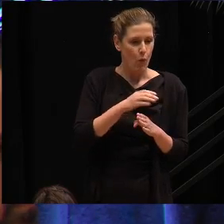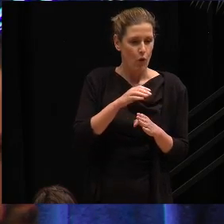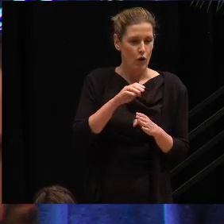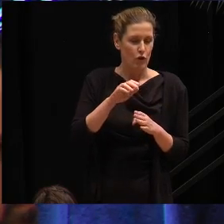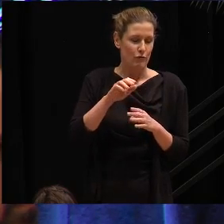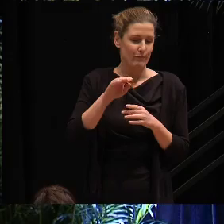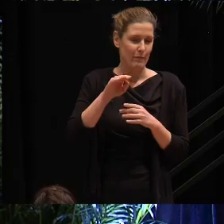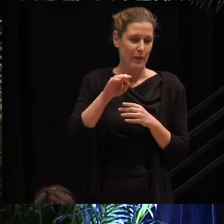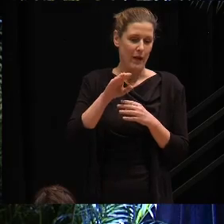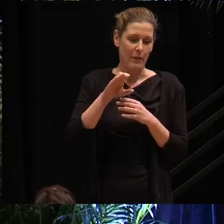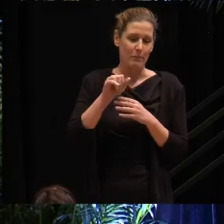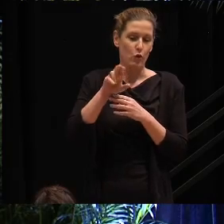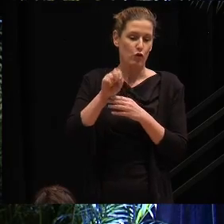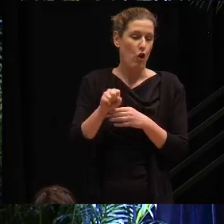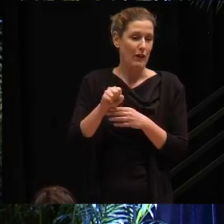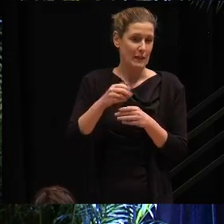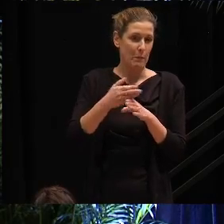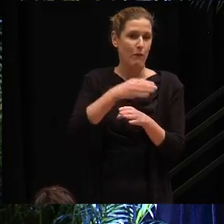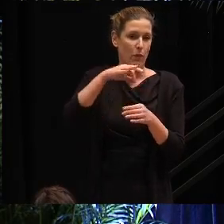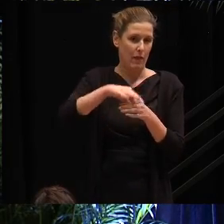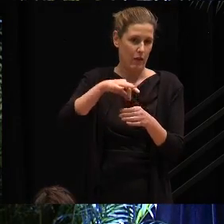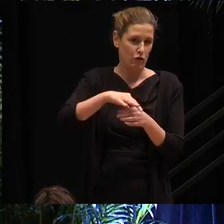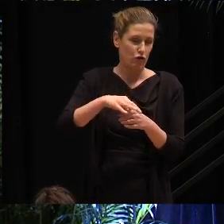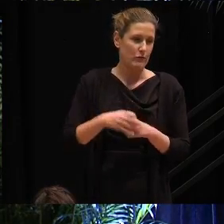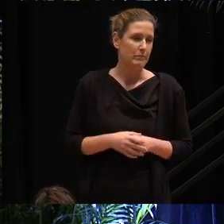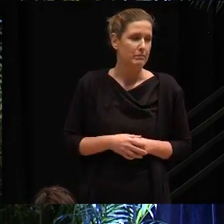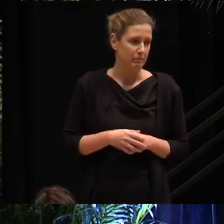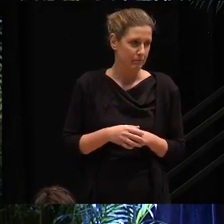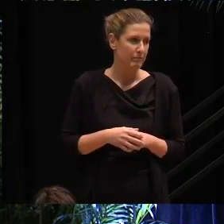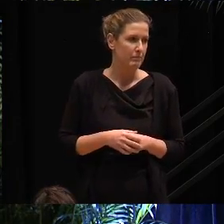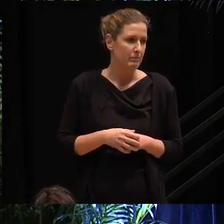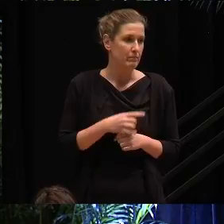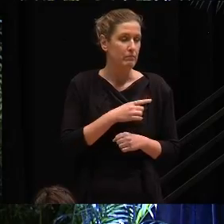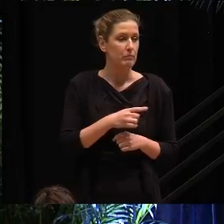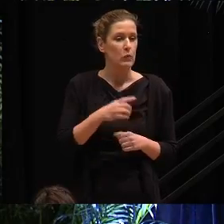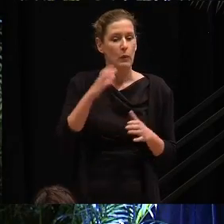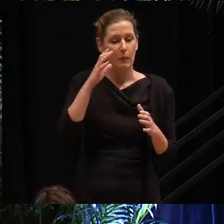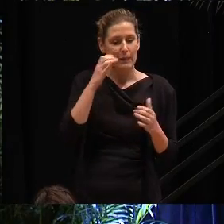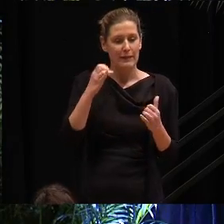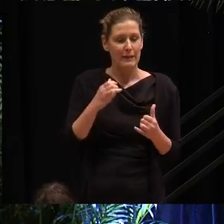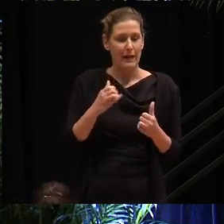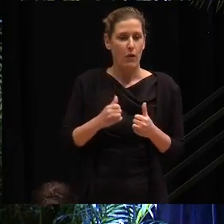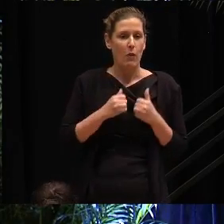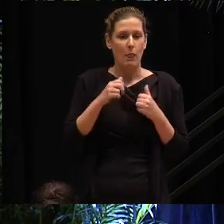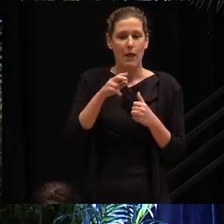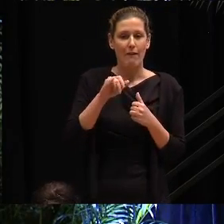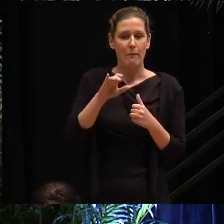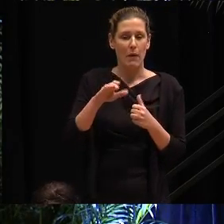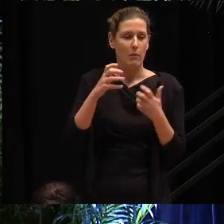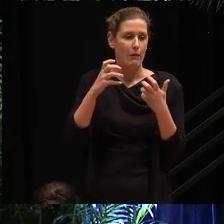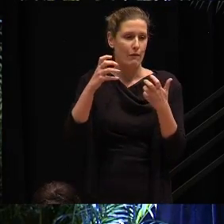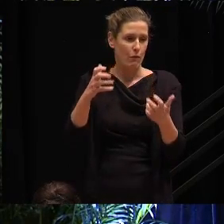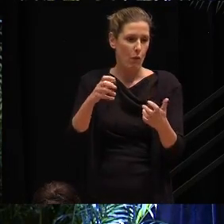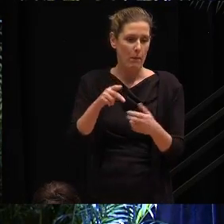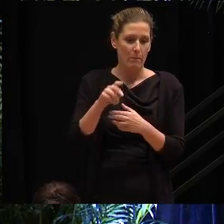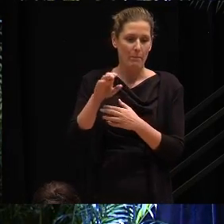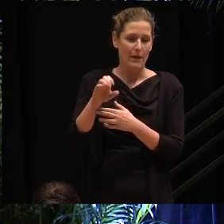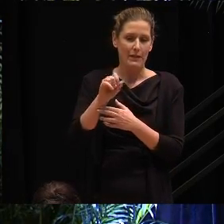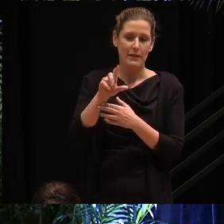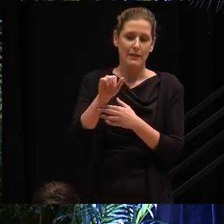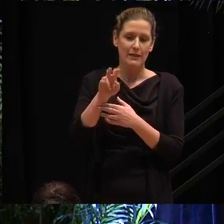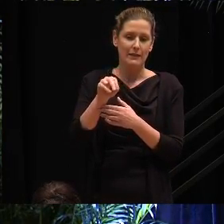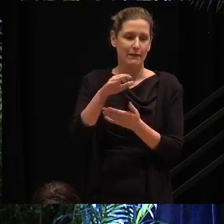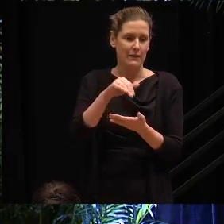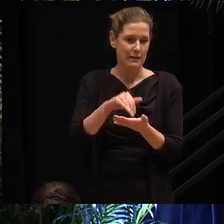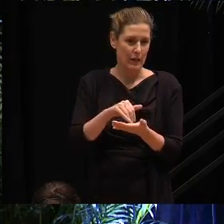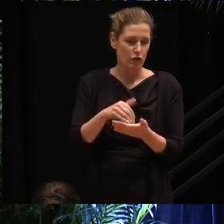up, we're going to talk about what's ahead. You're listening to a live public forum at the Slavin Center at Providence College. I'm